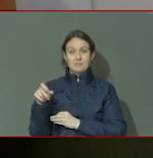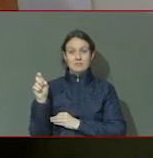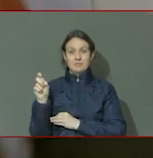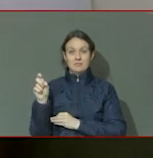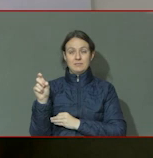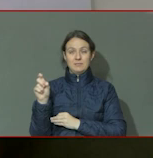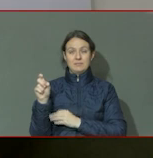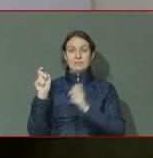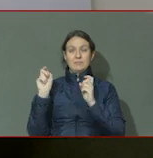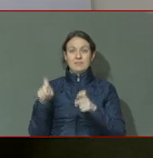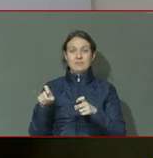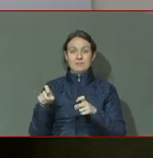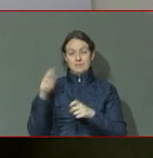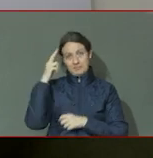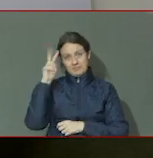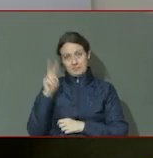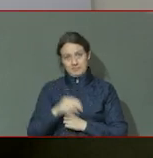and I must square it.